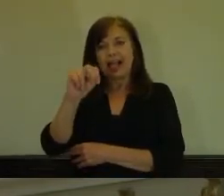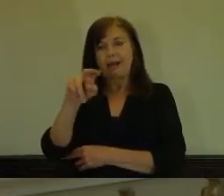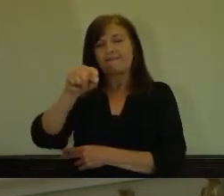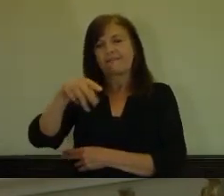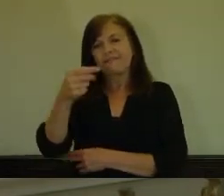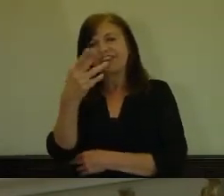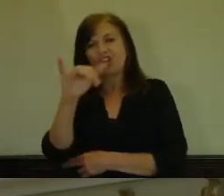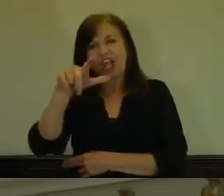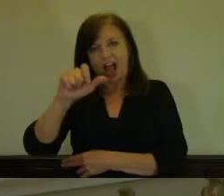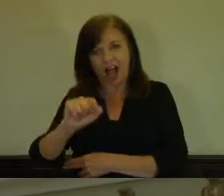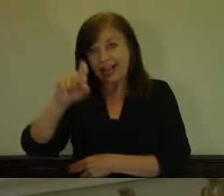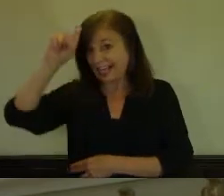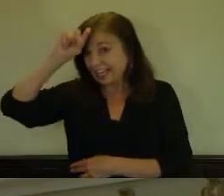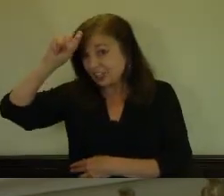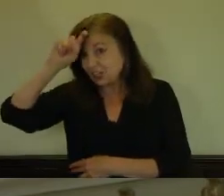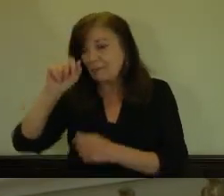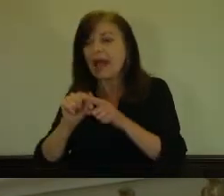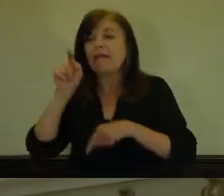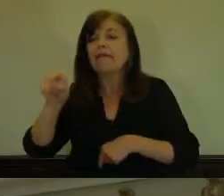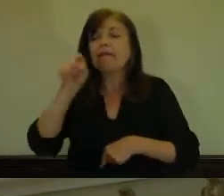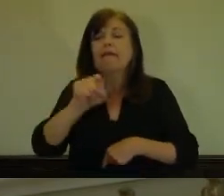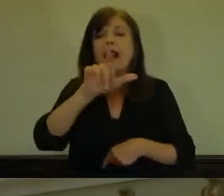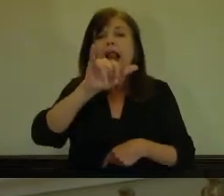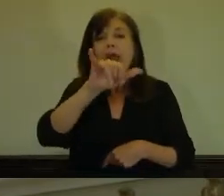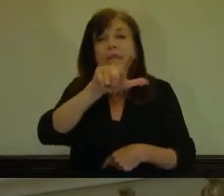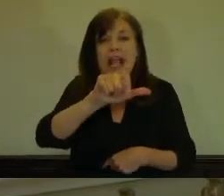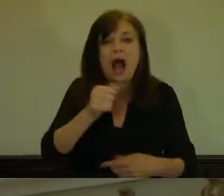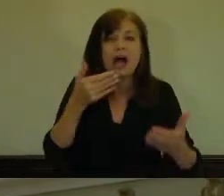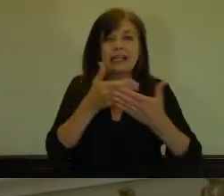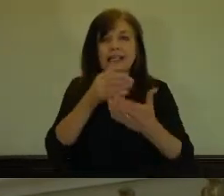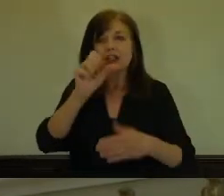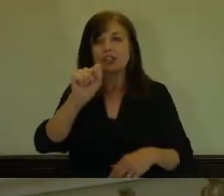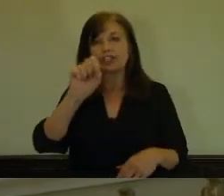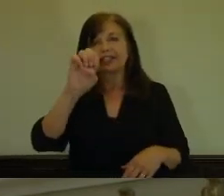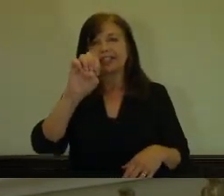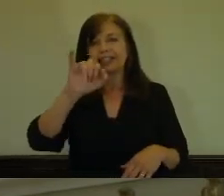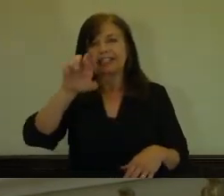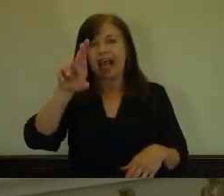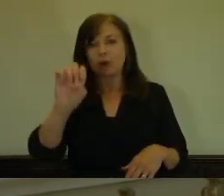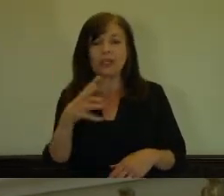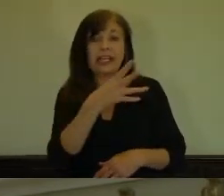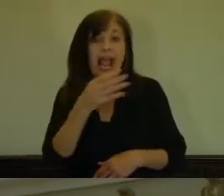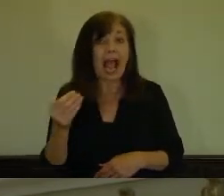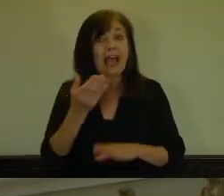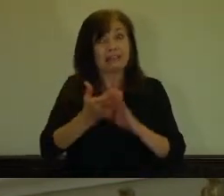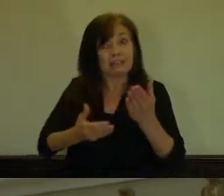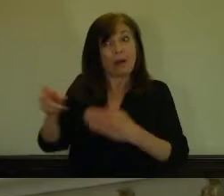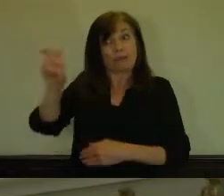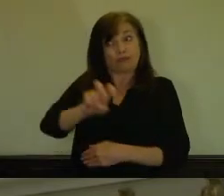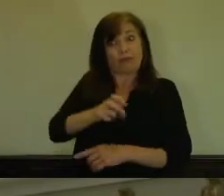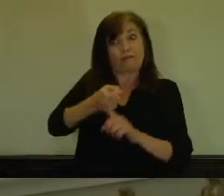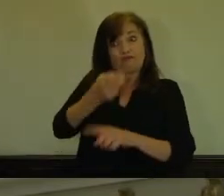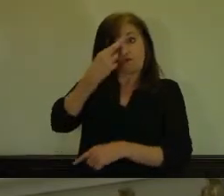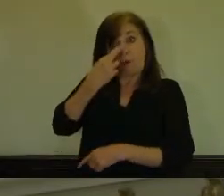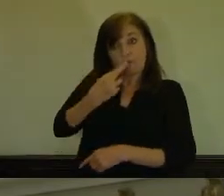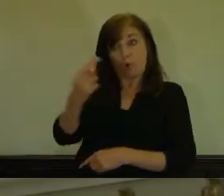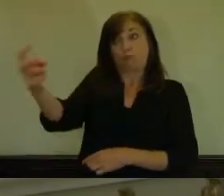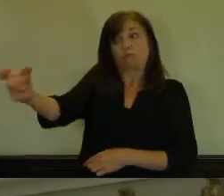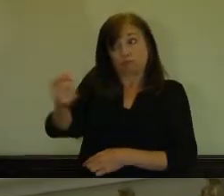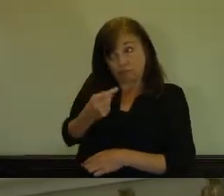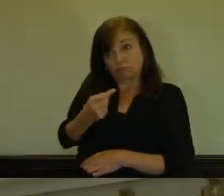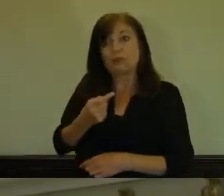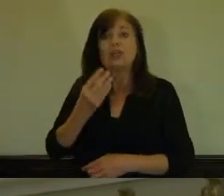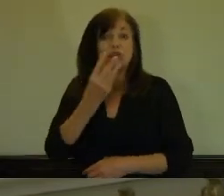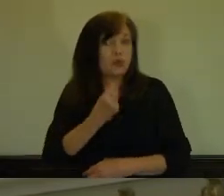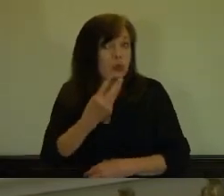Pamphylia, Egypt and the districts of Libya near Cyrene, as well as travelers from Rome, both